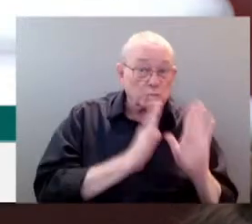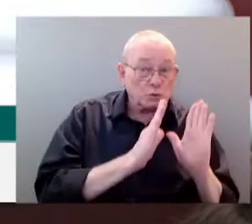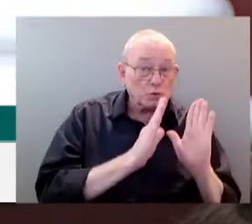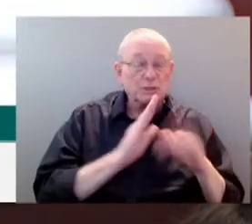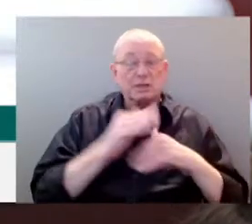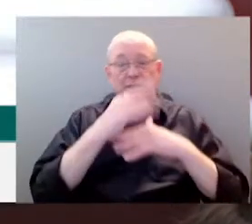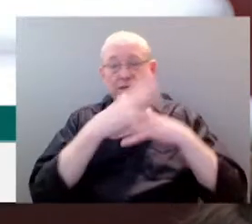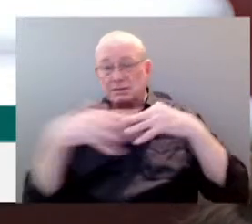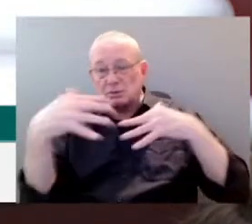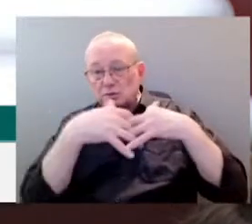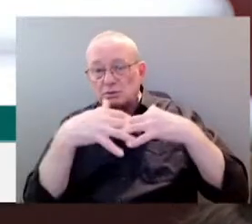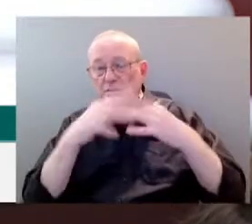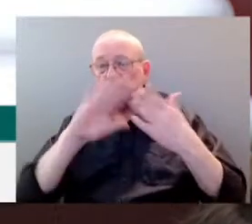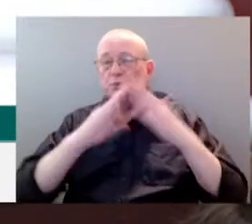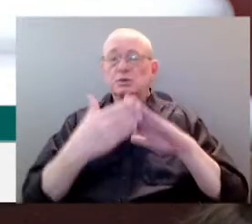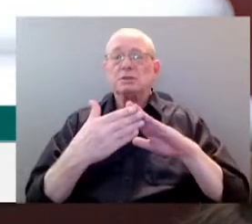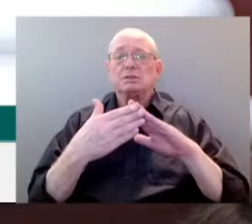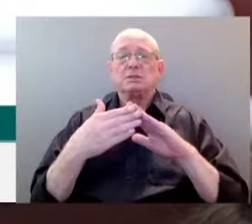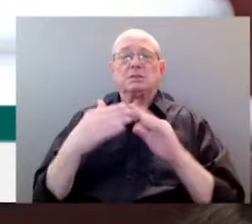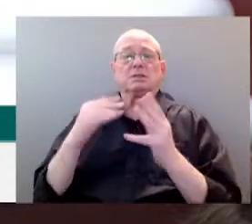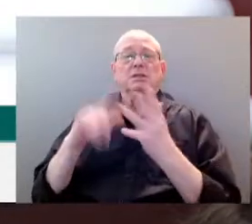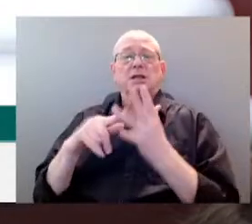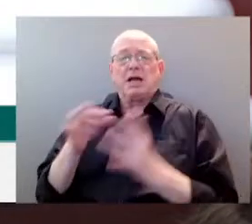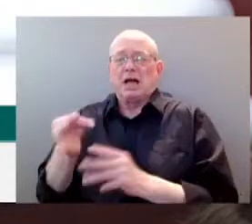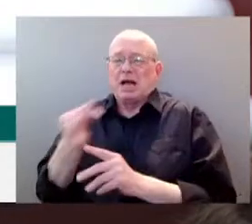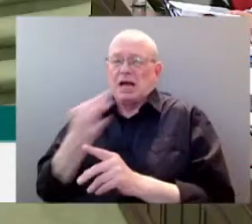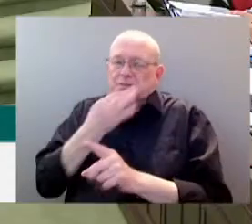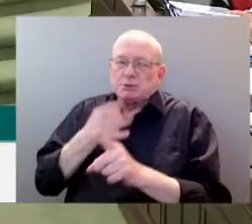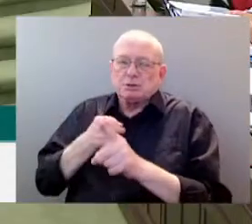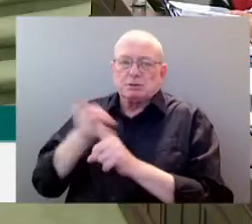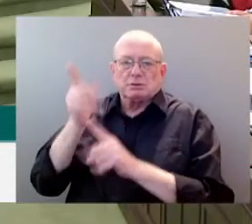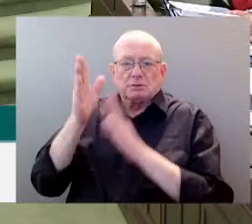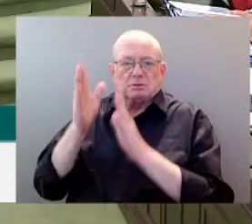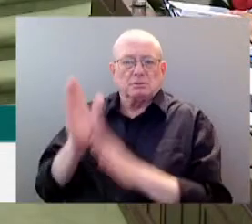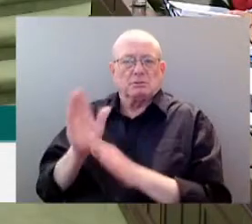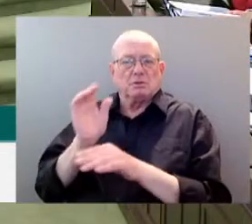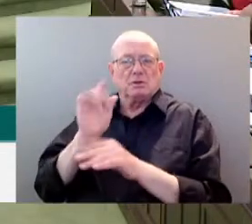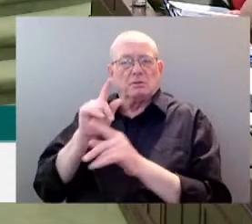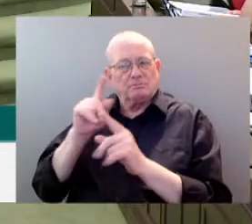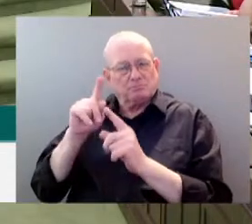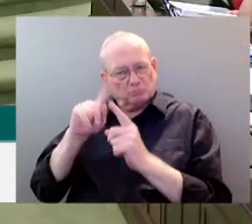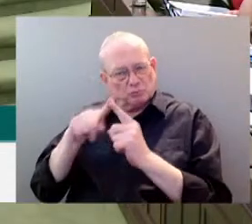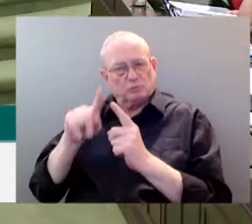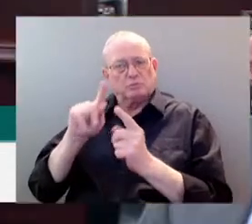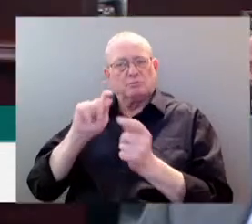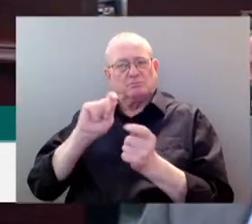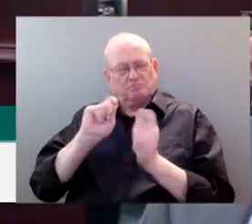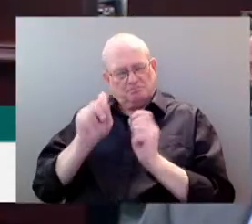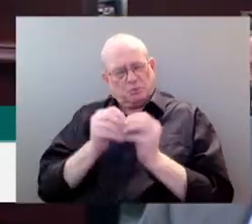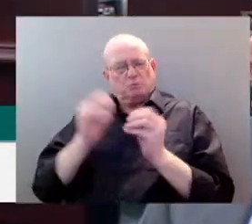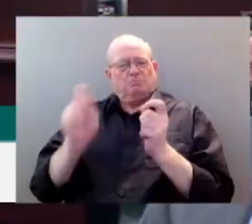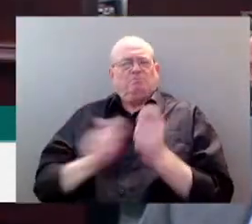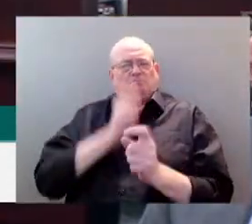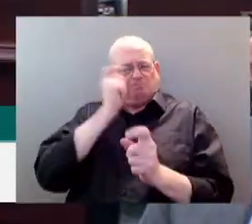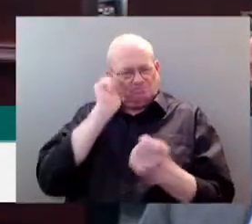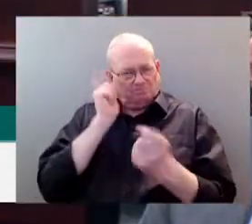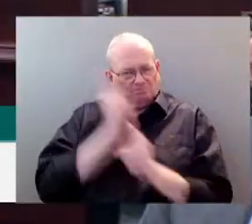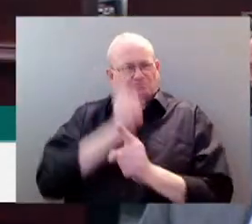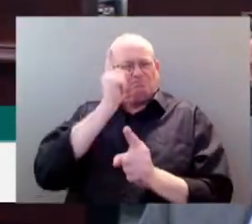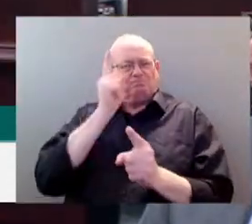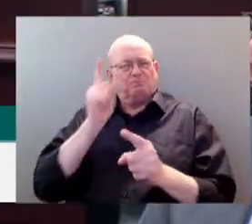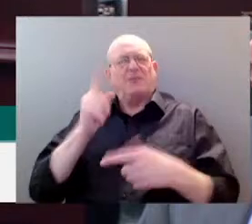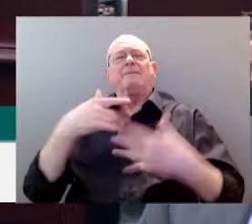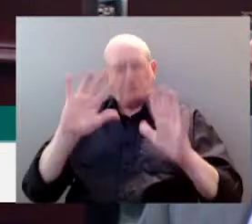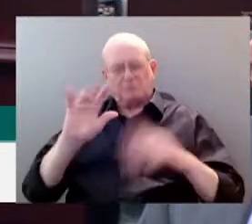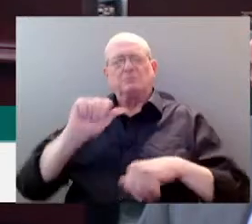we actually get it right before it's imposed on Alberta schools The Honorable the minister of Education Mr Speaker I'd like to quote